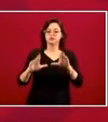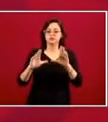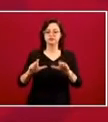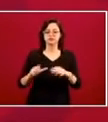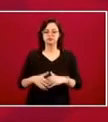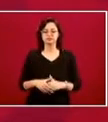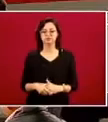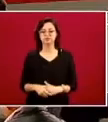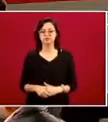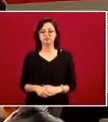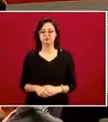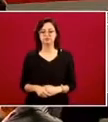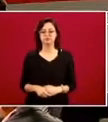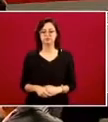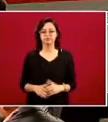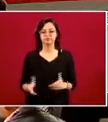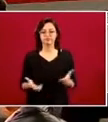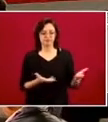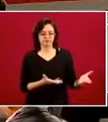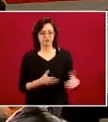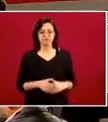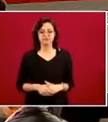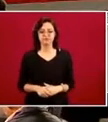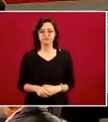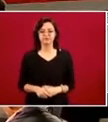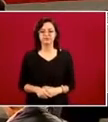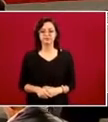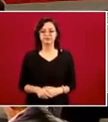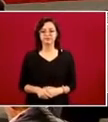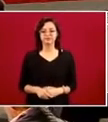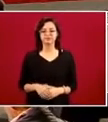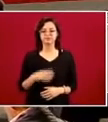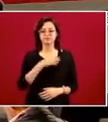and the recruitment of the medical professionals in our country.